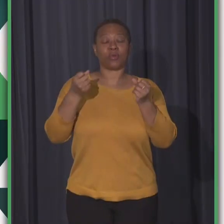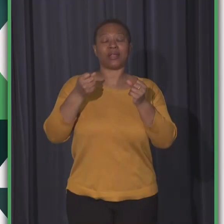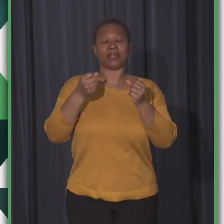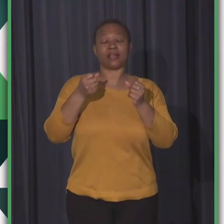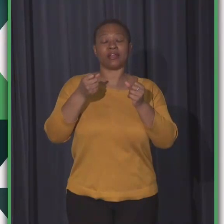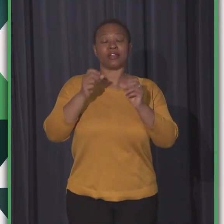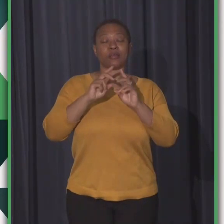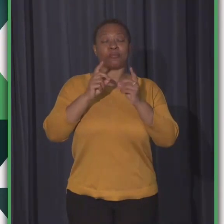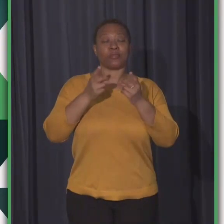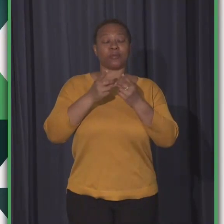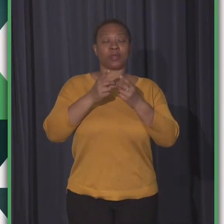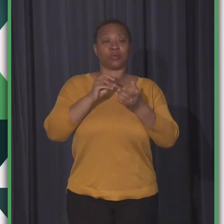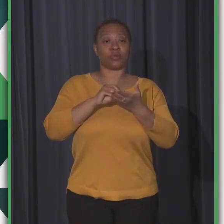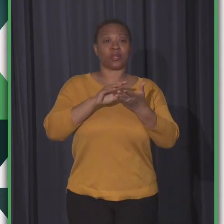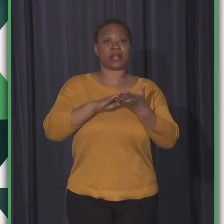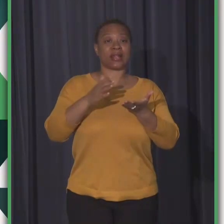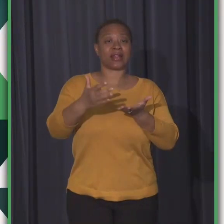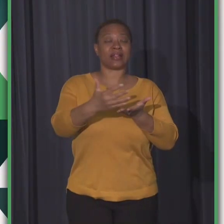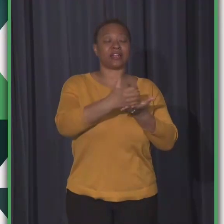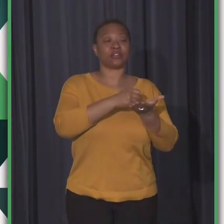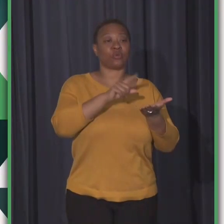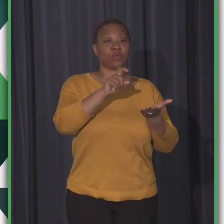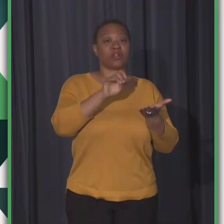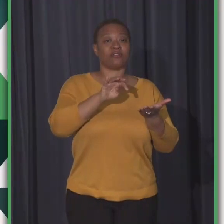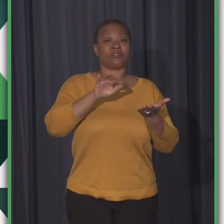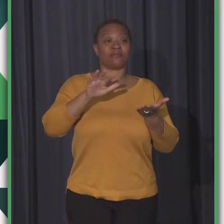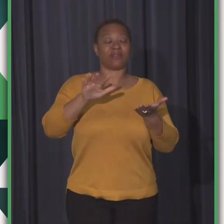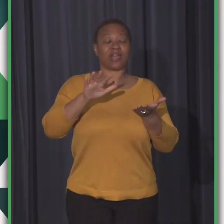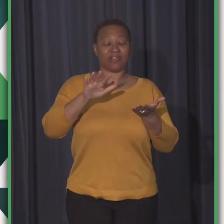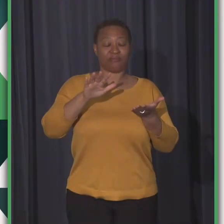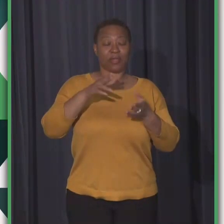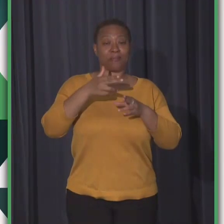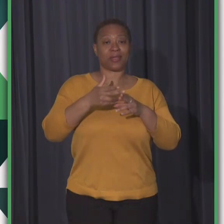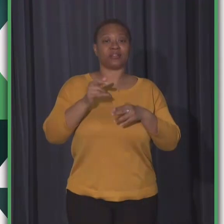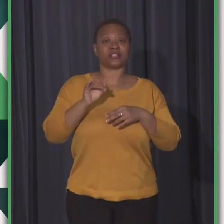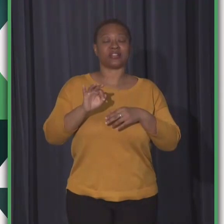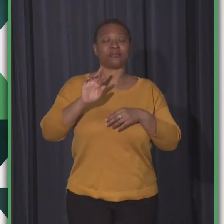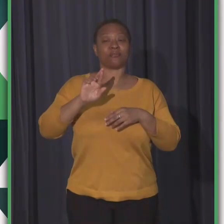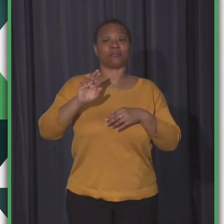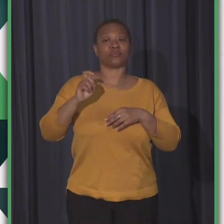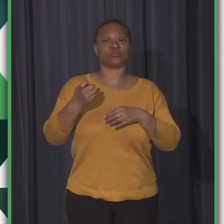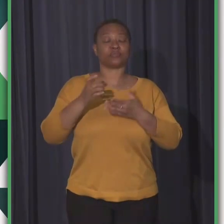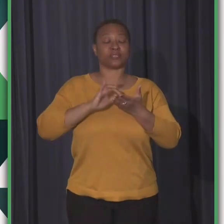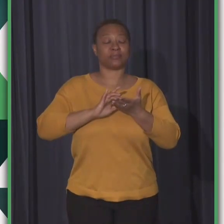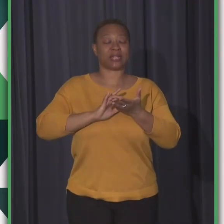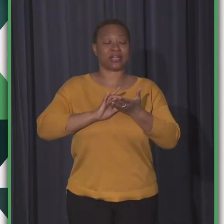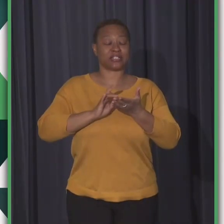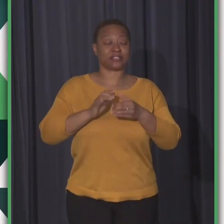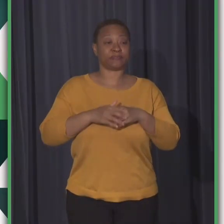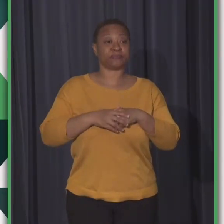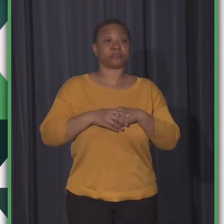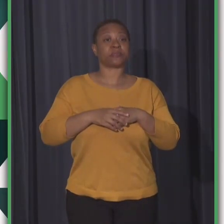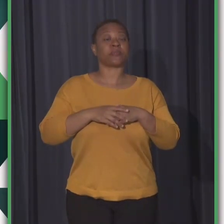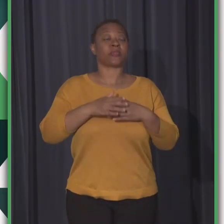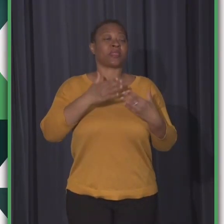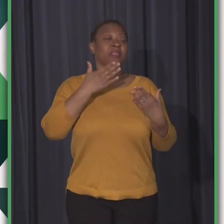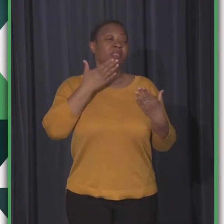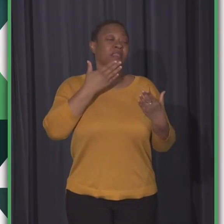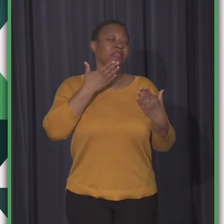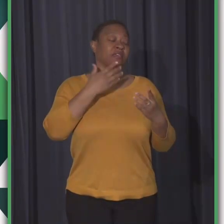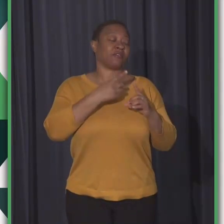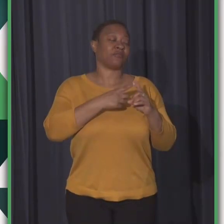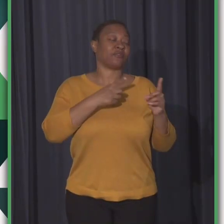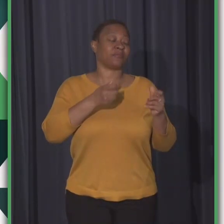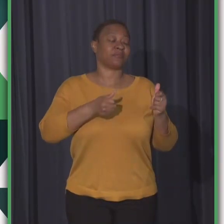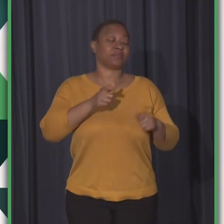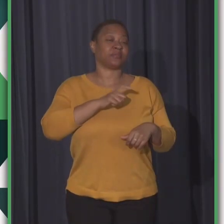since 2018 by collecting 145 pounds in prescription medication. On behalf of the Chief of Police, I want to thank the officers from the